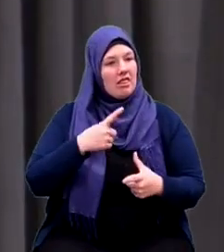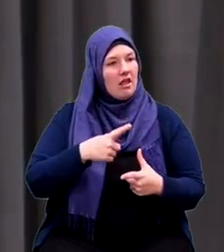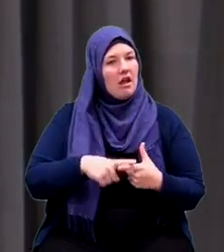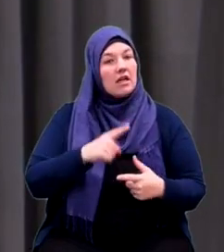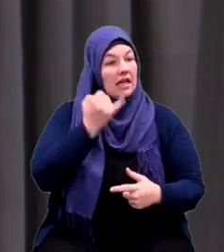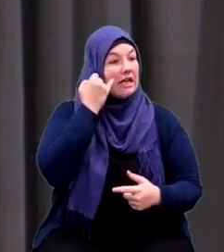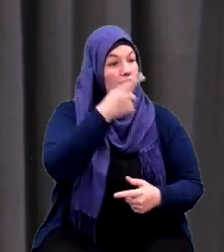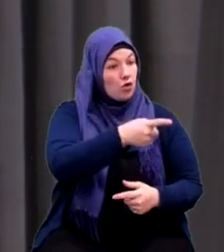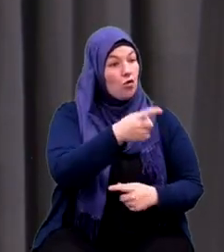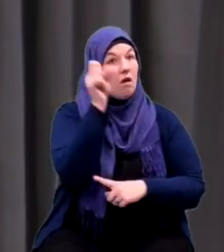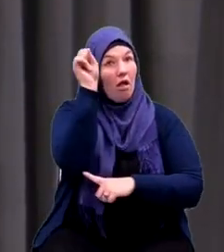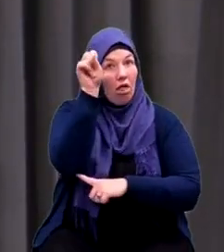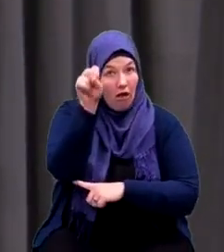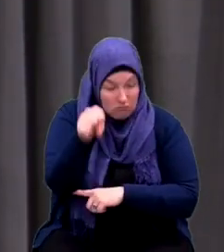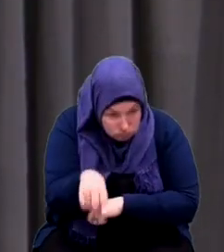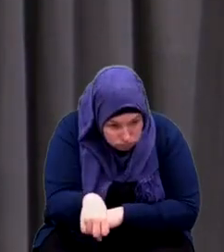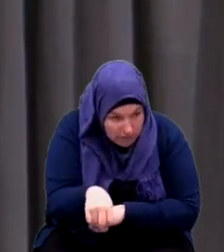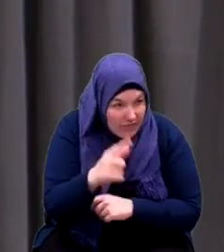it.